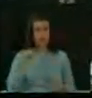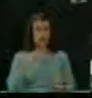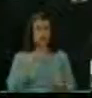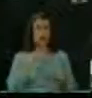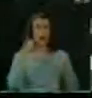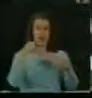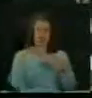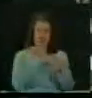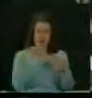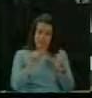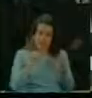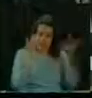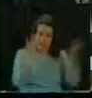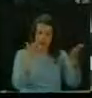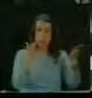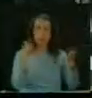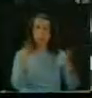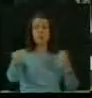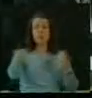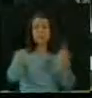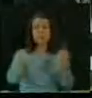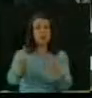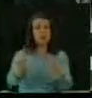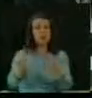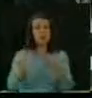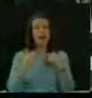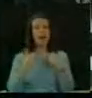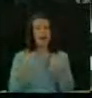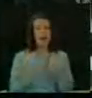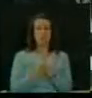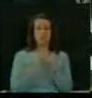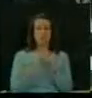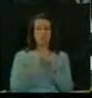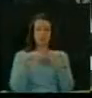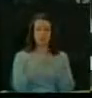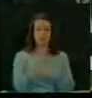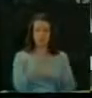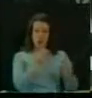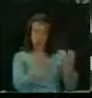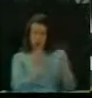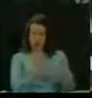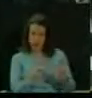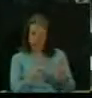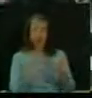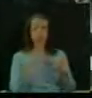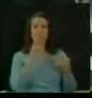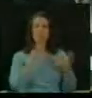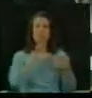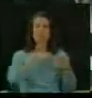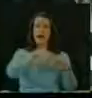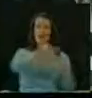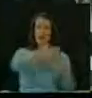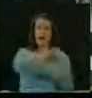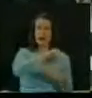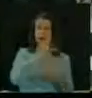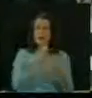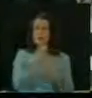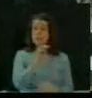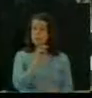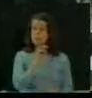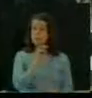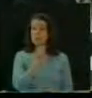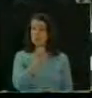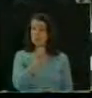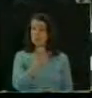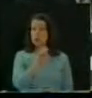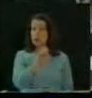came with this proposal to allow these citizens an opportunity to come in, look at it, bring in people from outside, perhaps use Mr. Owings and